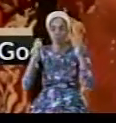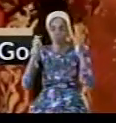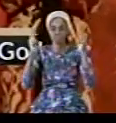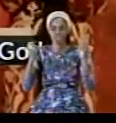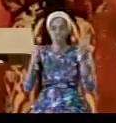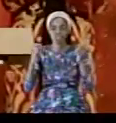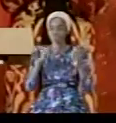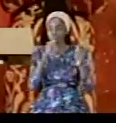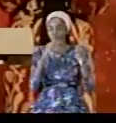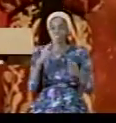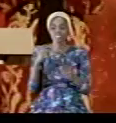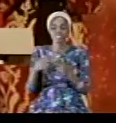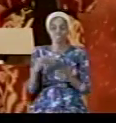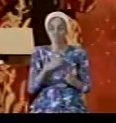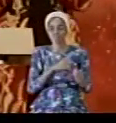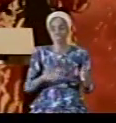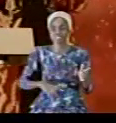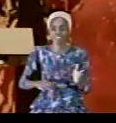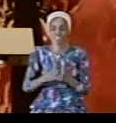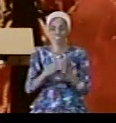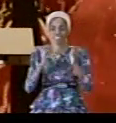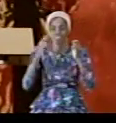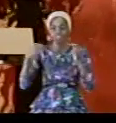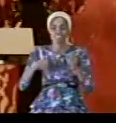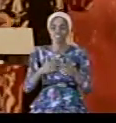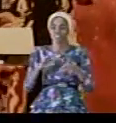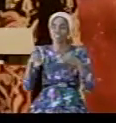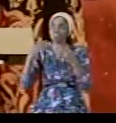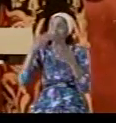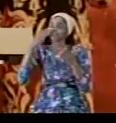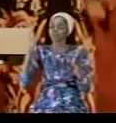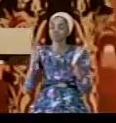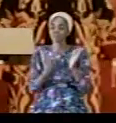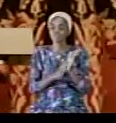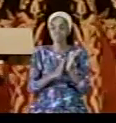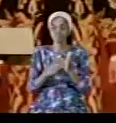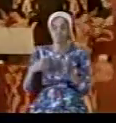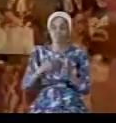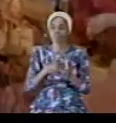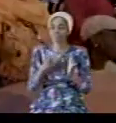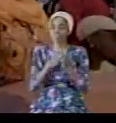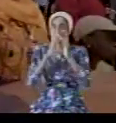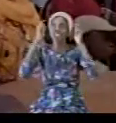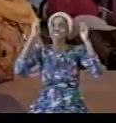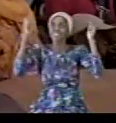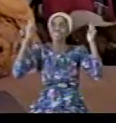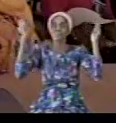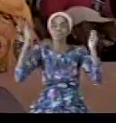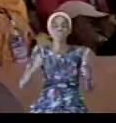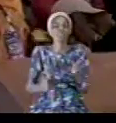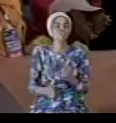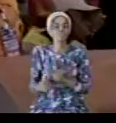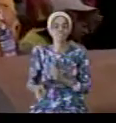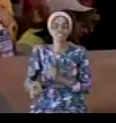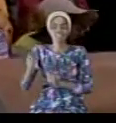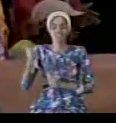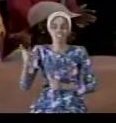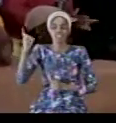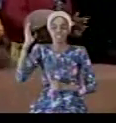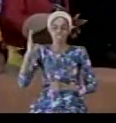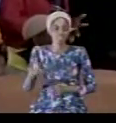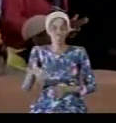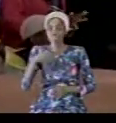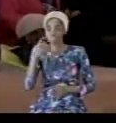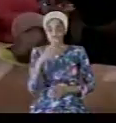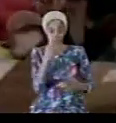The name of the Lord. Hallelujah. We give you praise. We celebrate the Most High God. Look at your neighbor